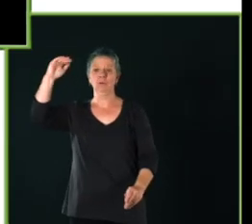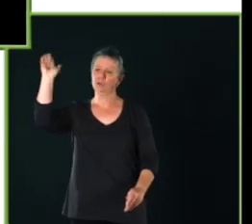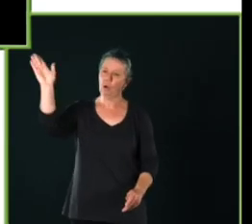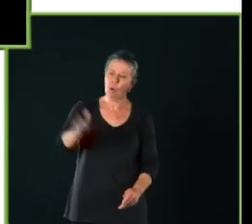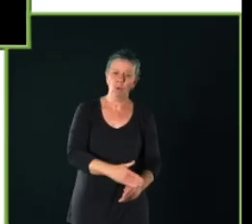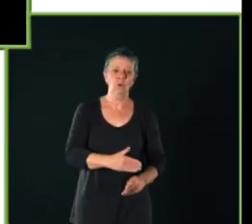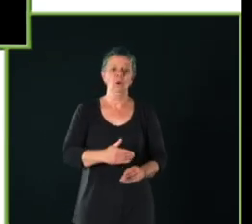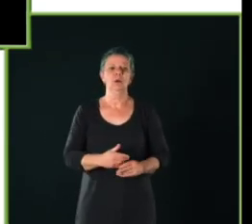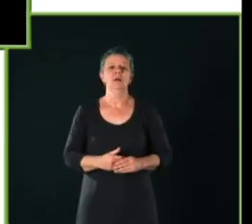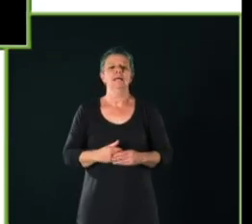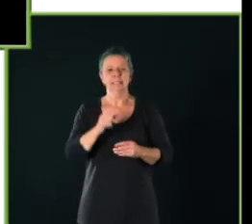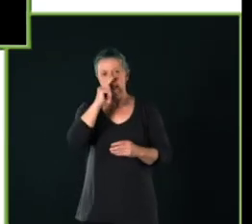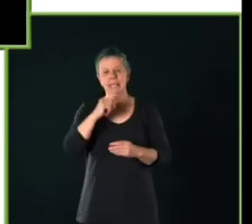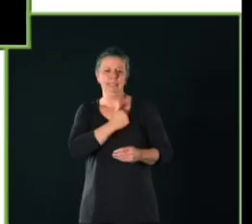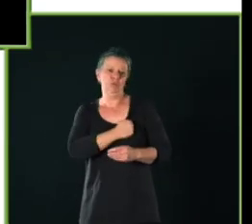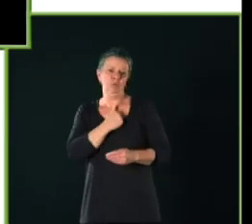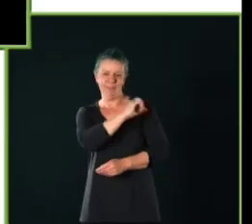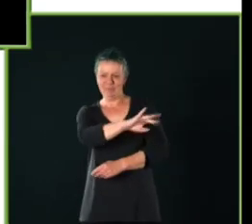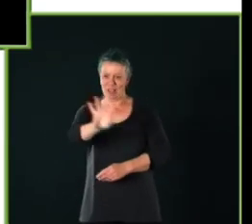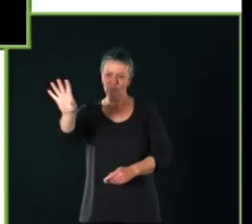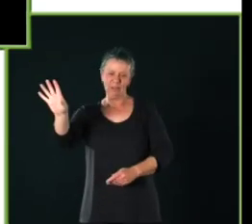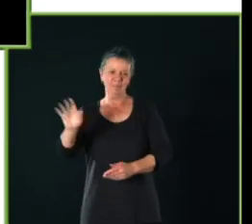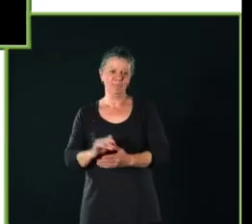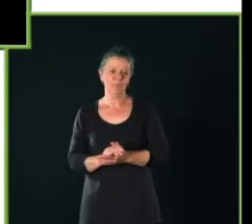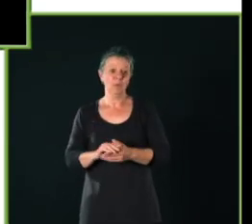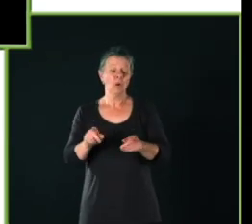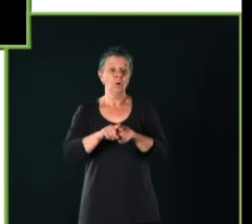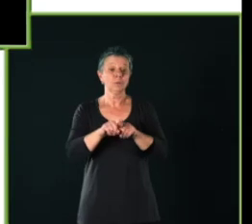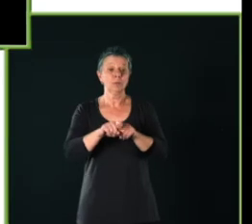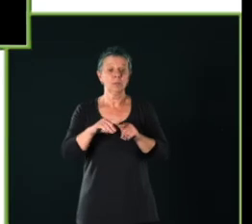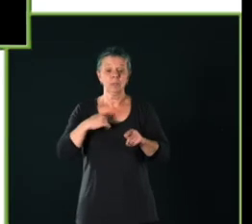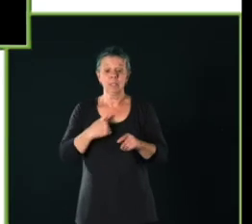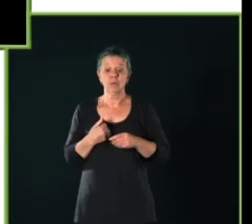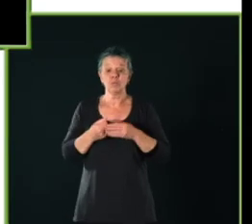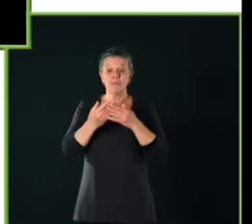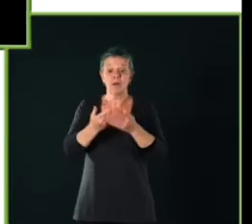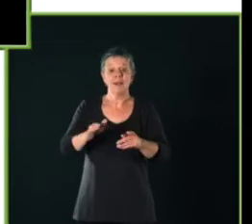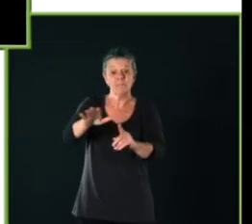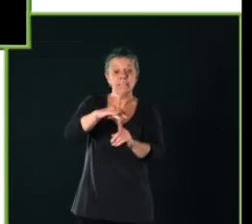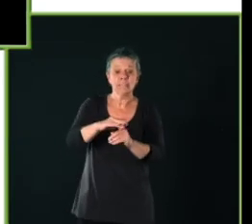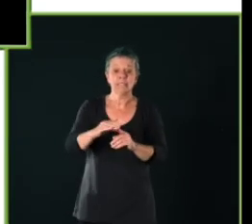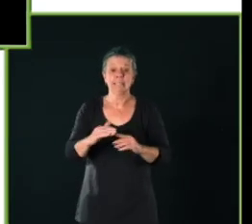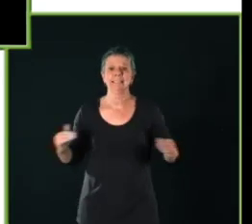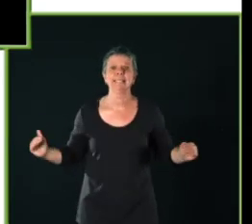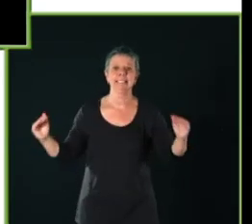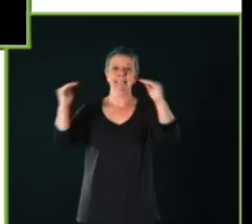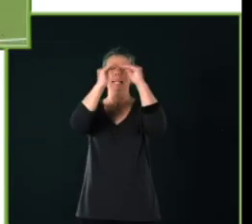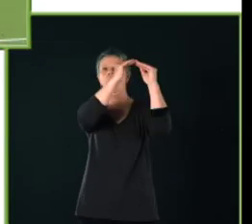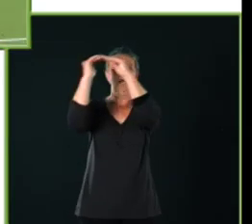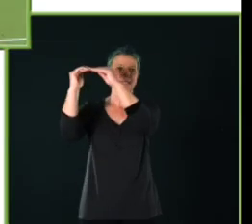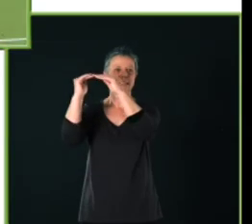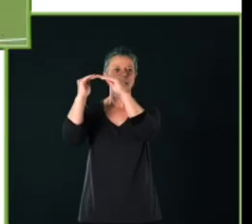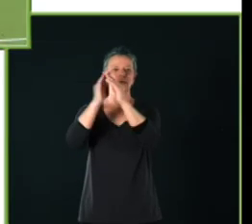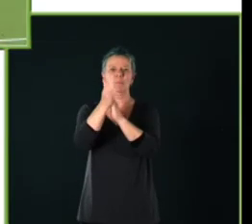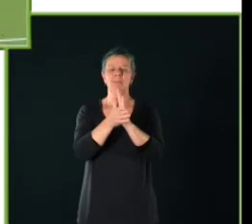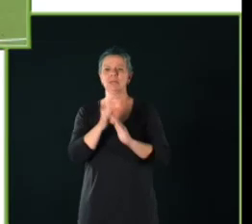themselves. With that, we also need to provide facilities of a high standard so that we all can reach